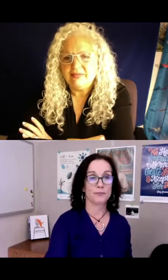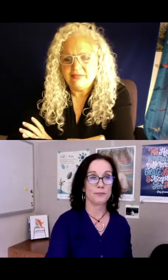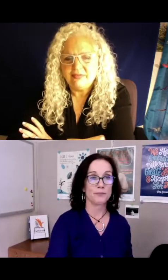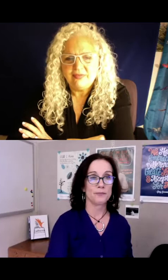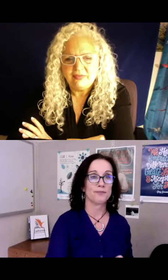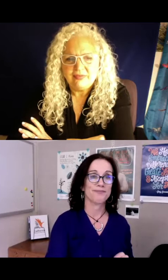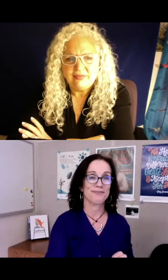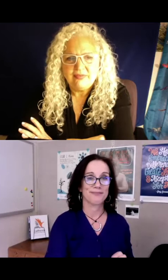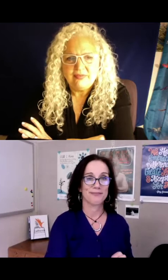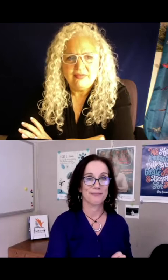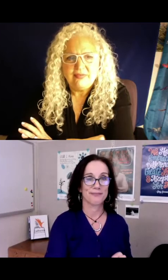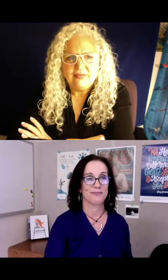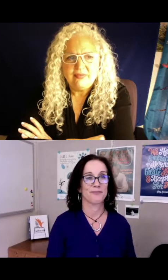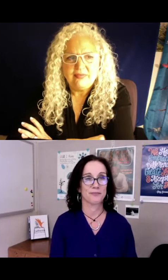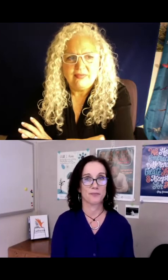Okay.